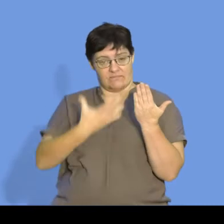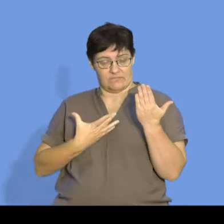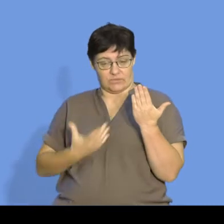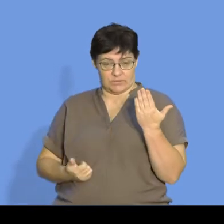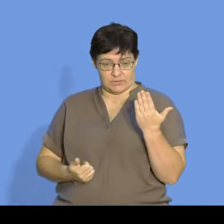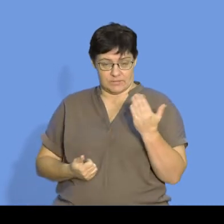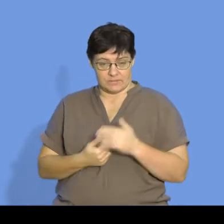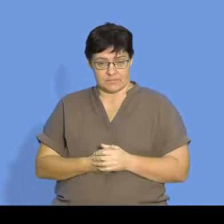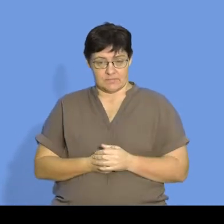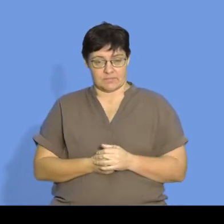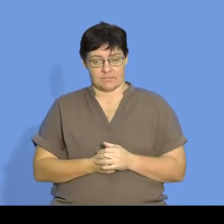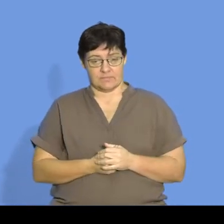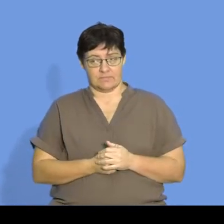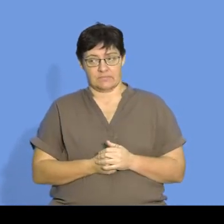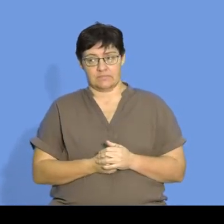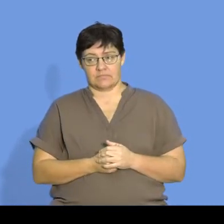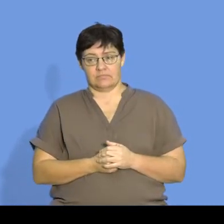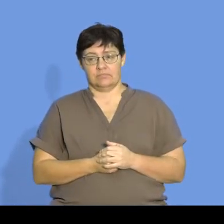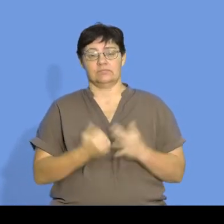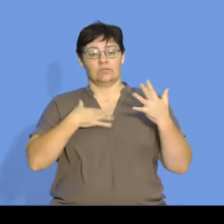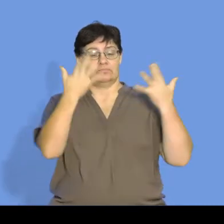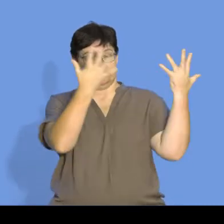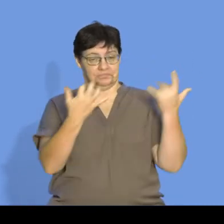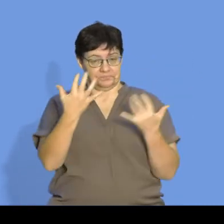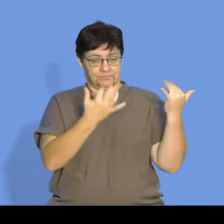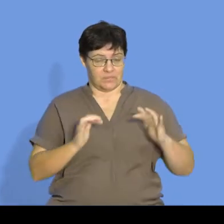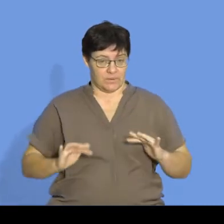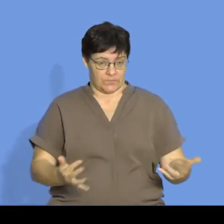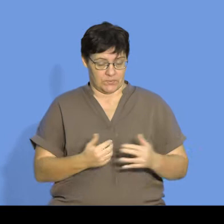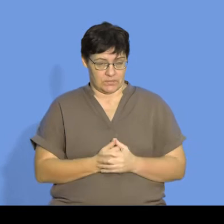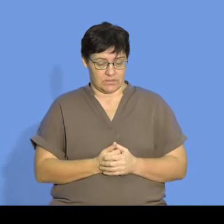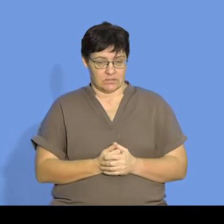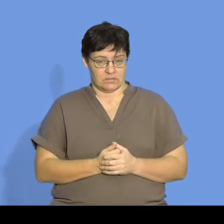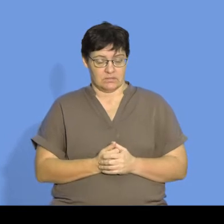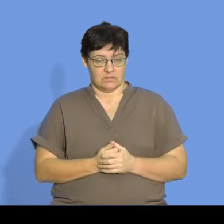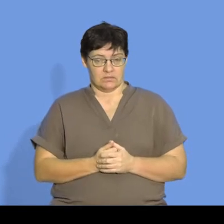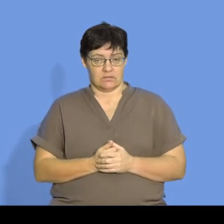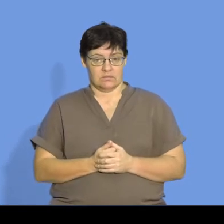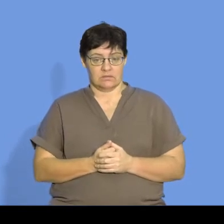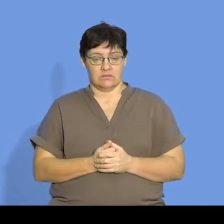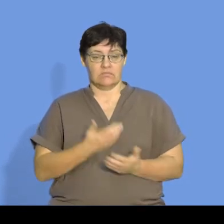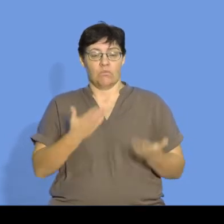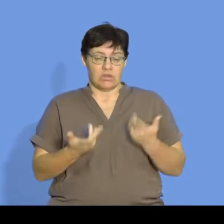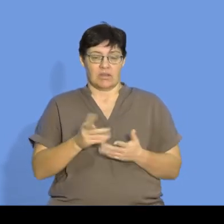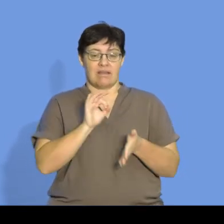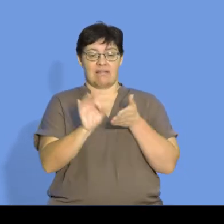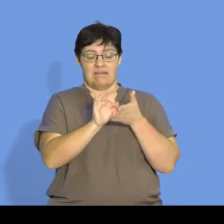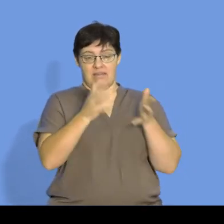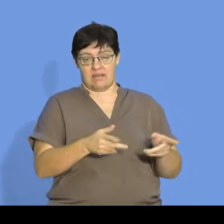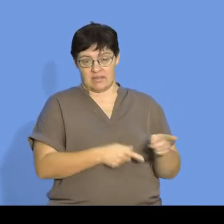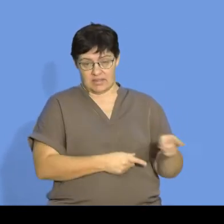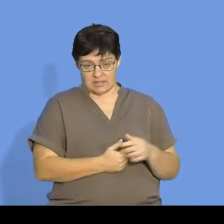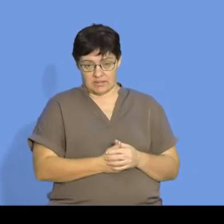that is provided to us. Okay, in terms of my calculation now, here's my wages of my